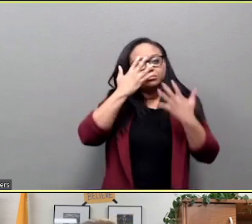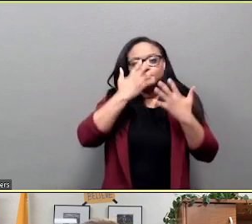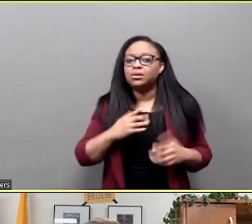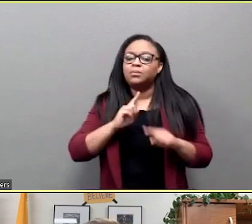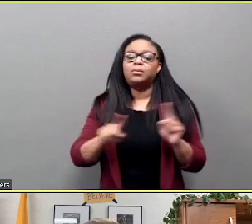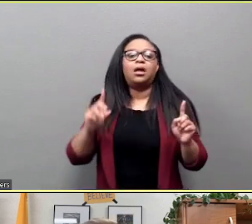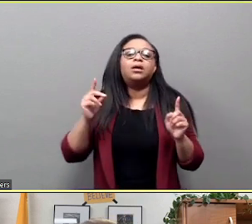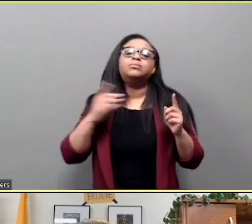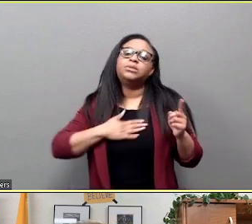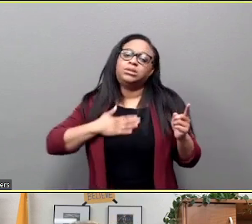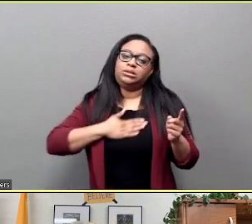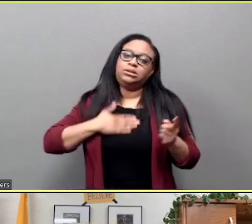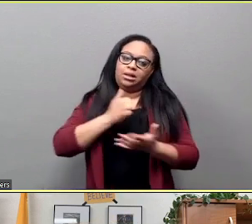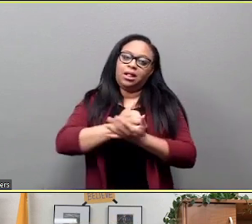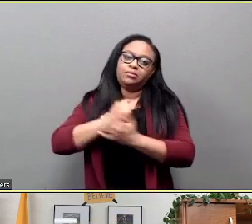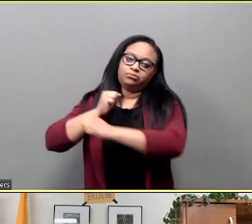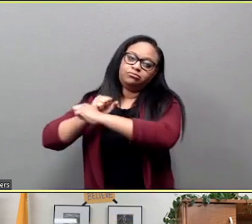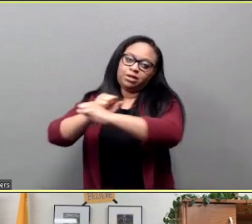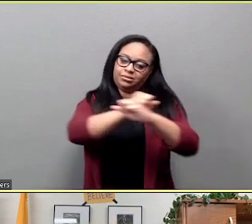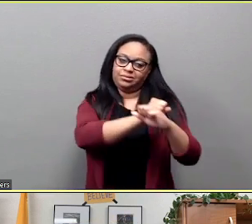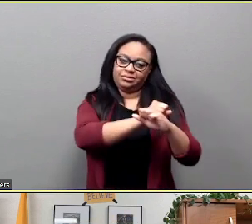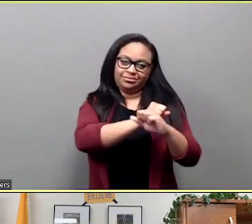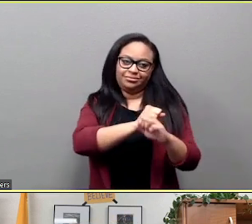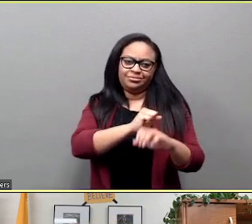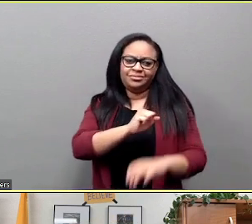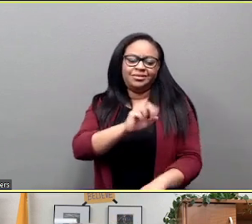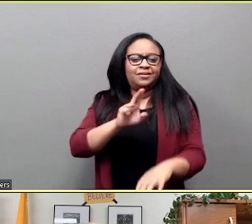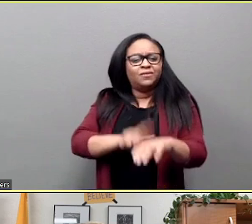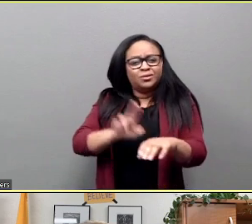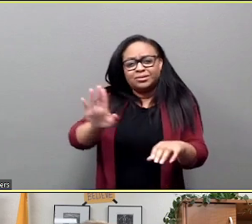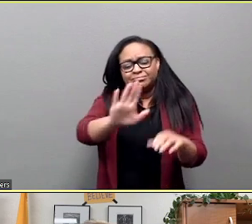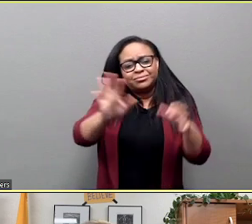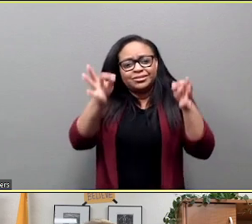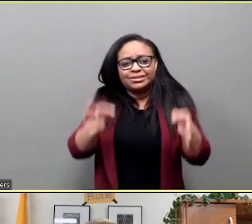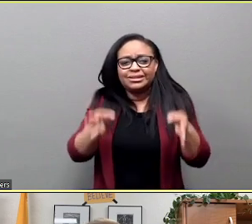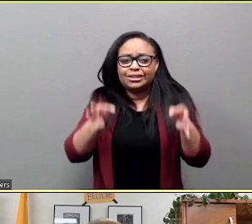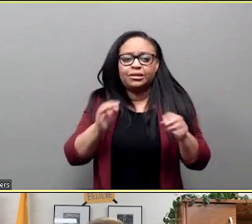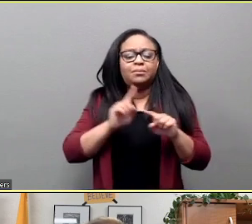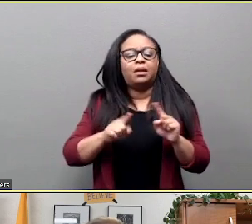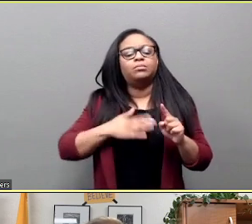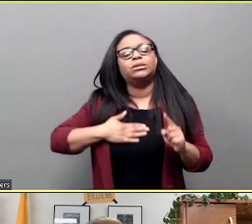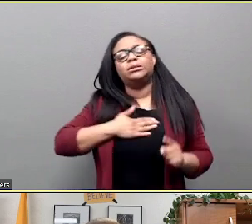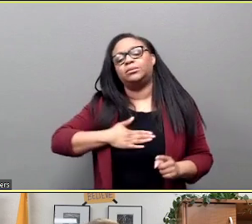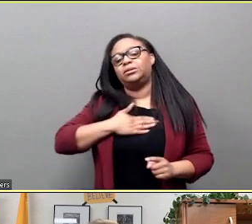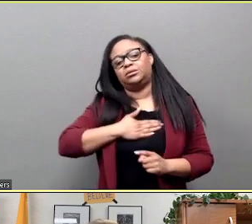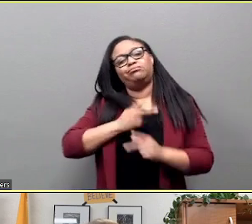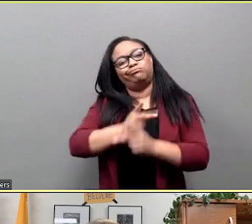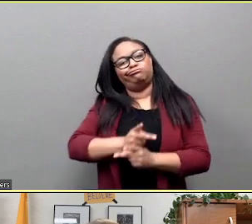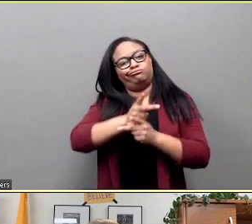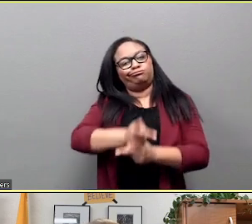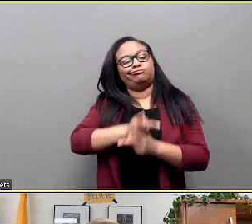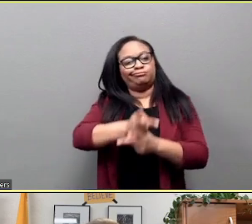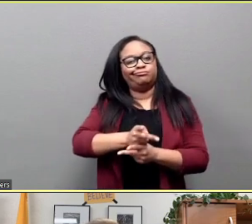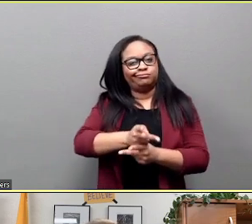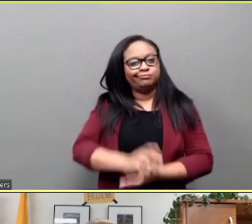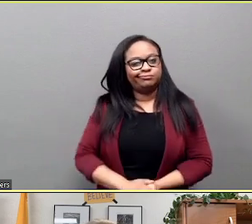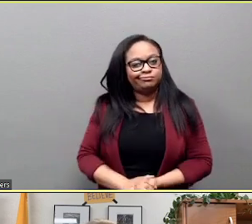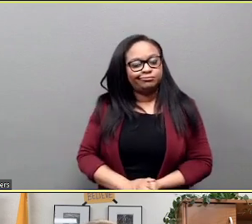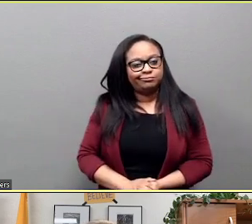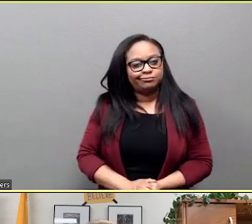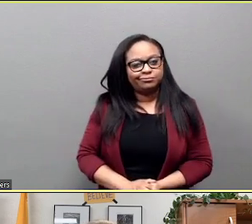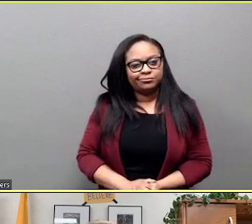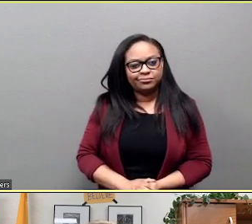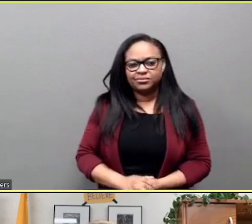want to avoid too. Of course, it's your decision, but just please be extra careful. And then do we have one more